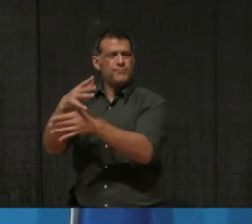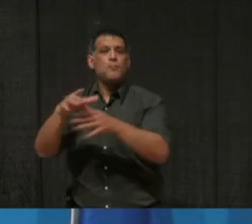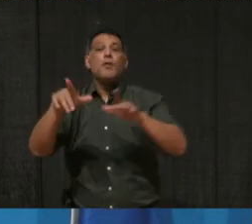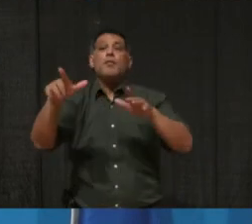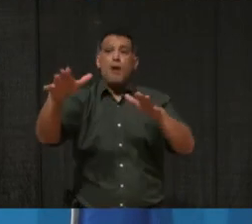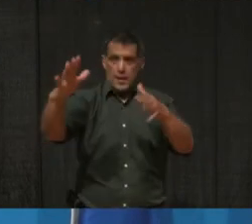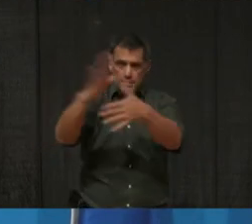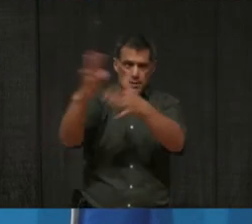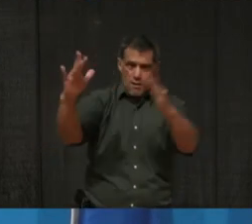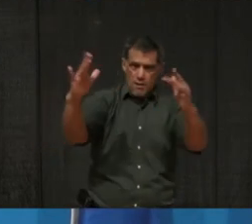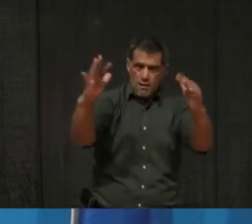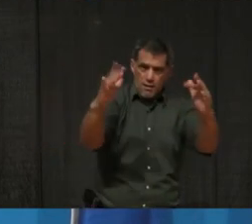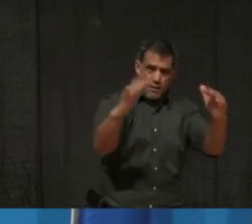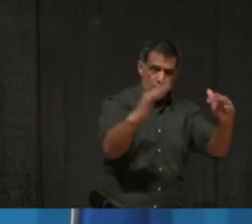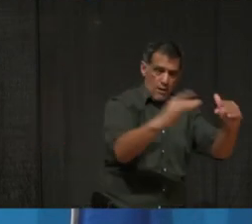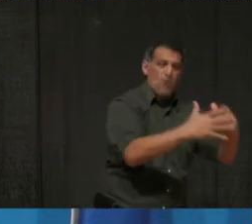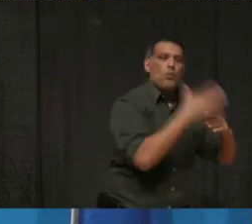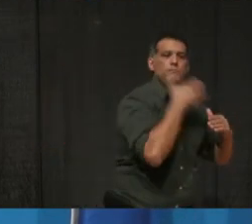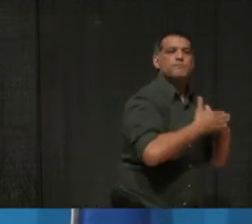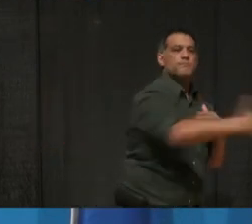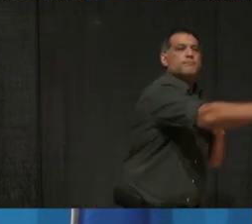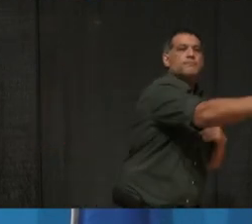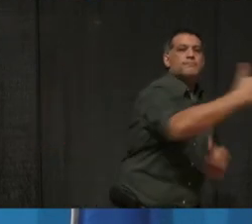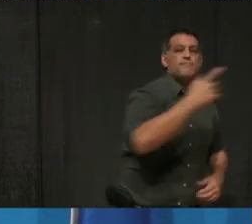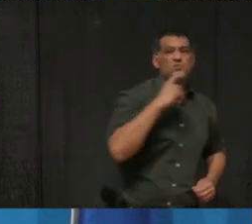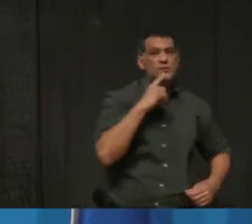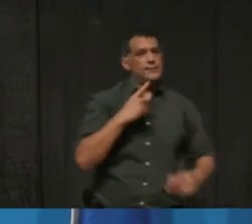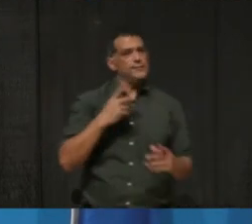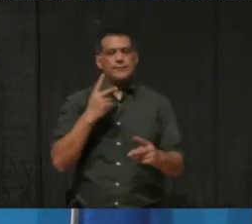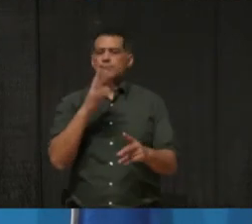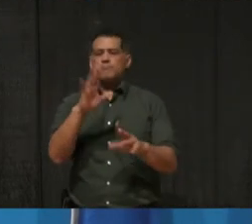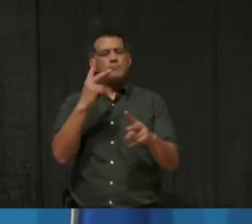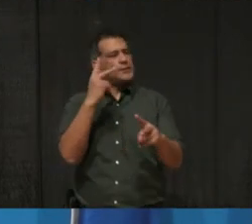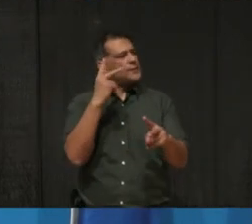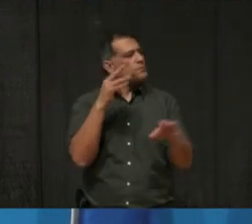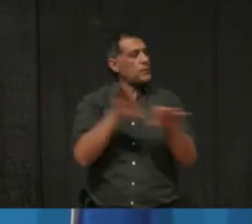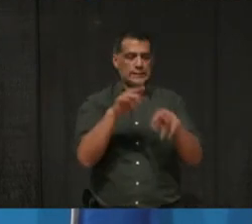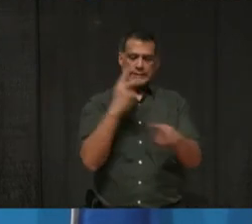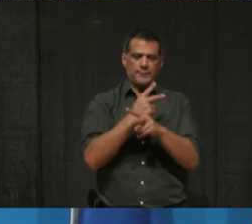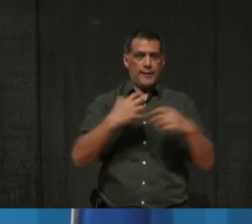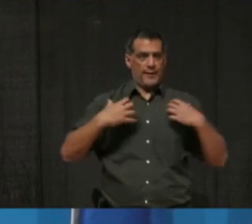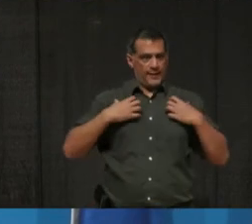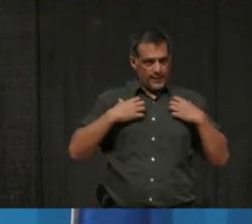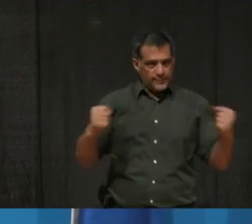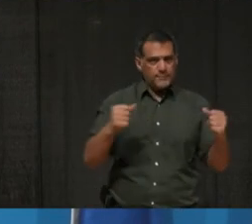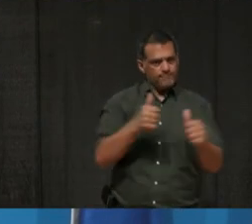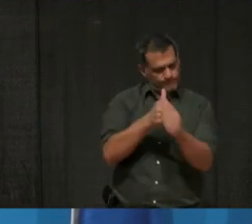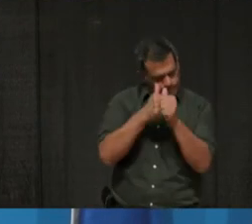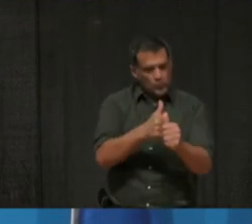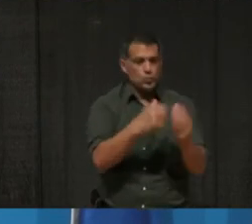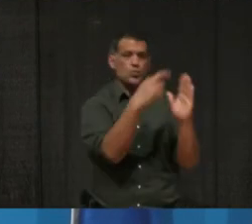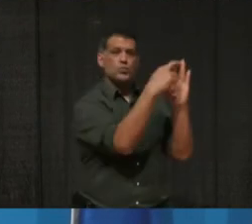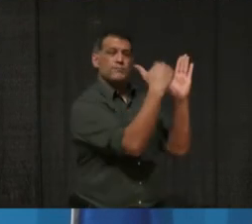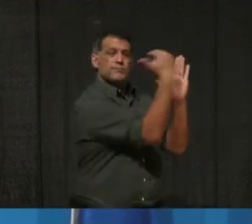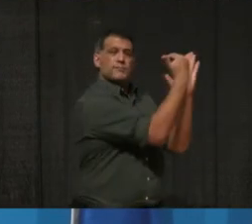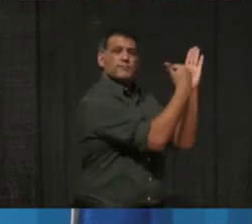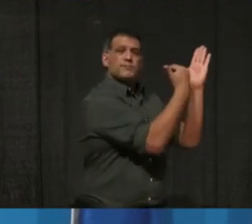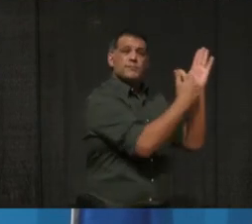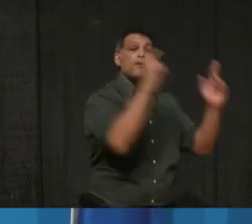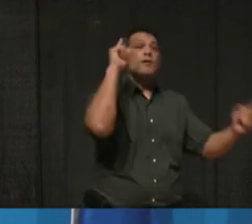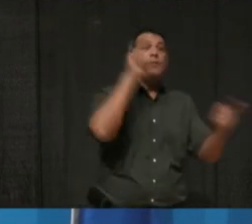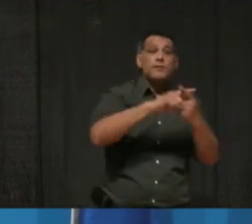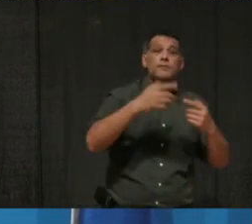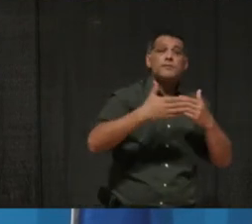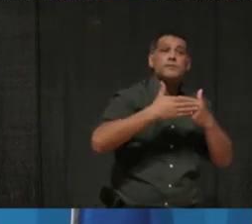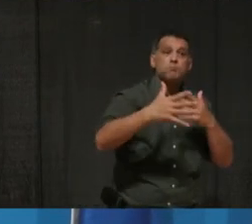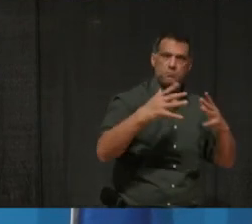meantime, everyone stay safe and remain vigilant until vaccine availability improves. Our time will come, and although it